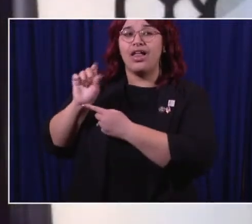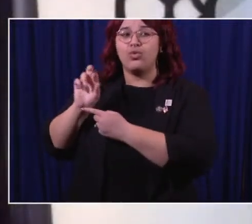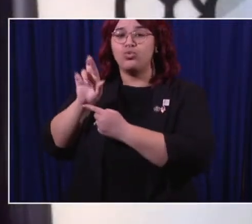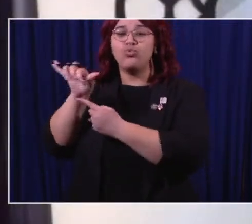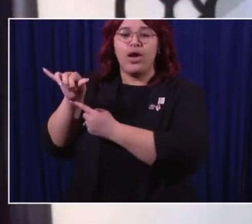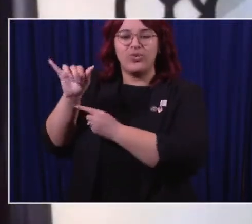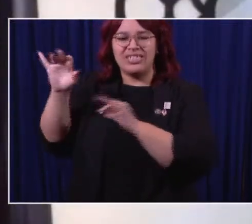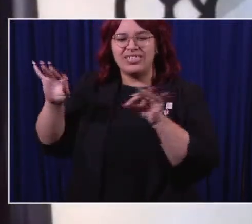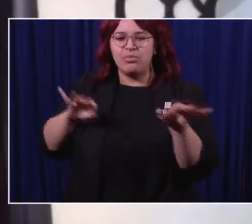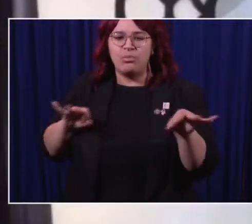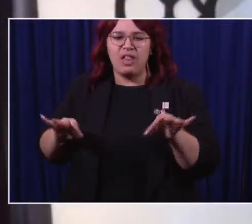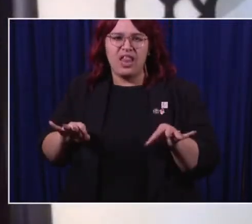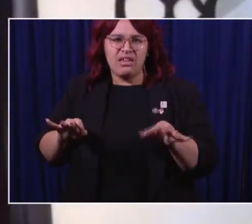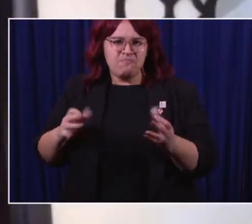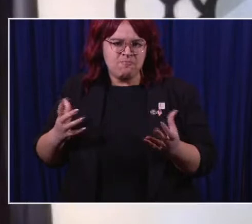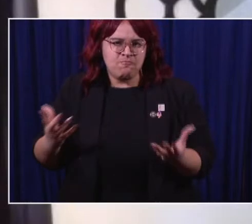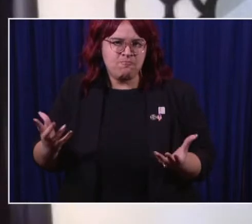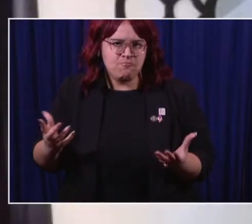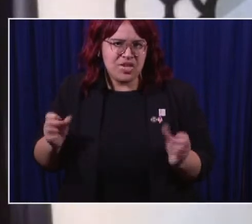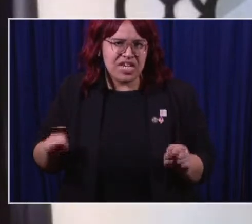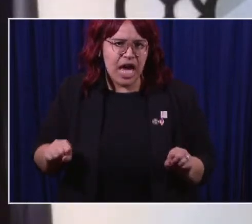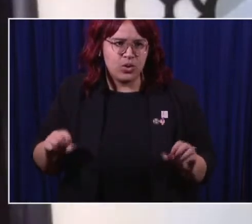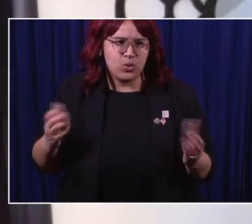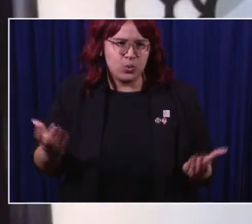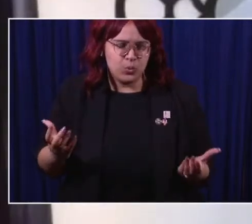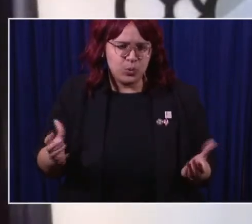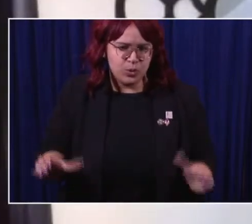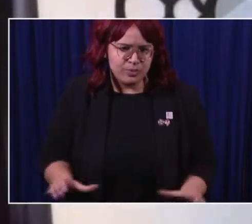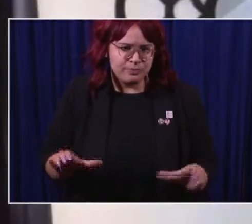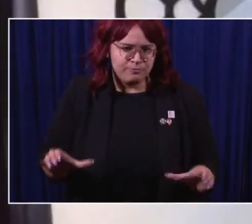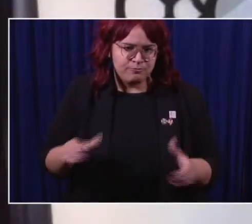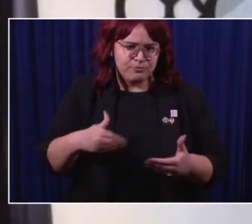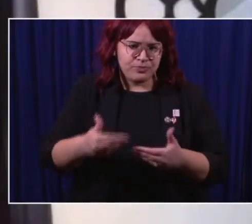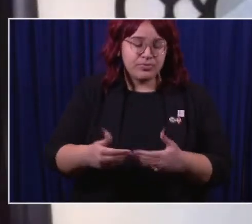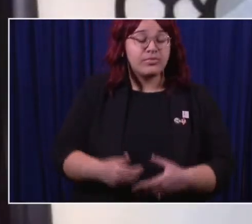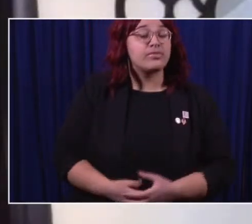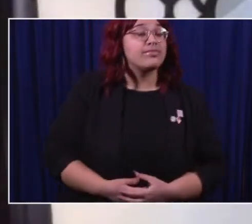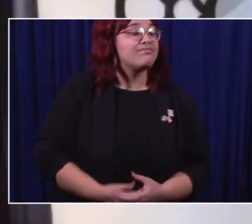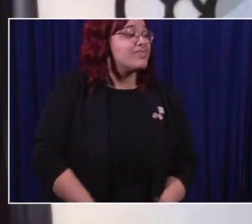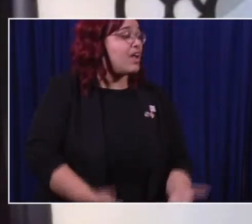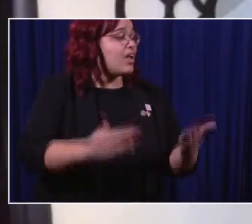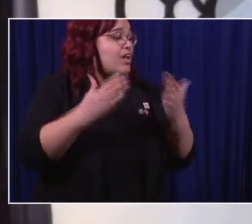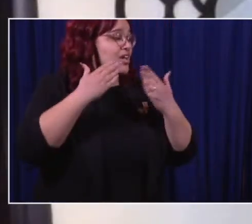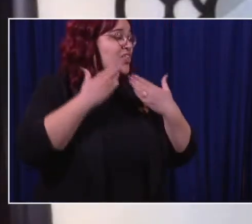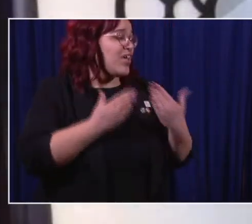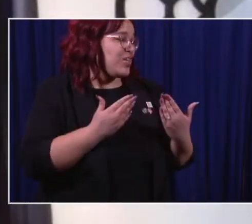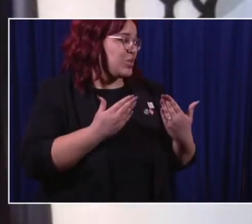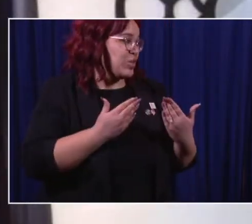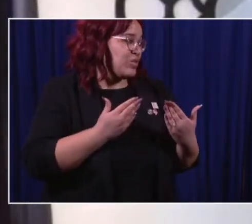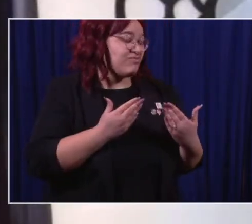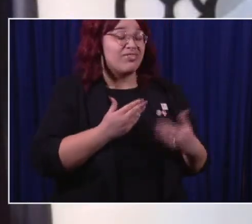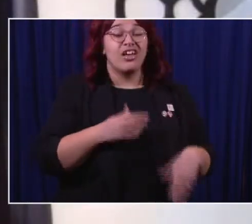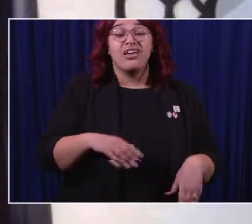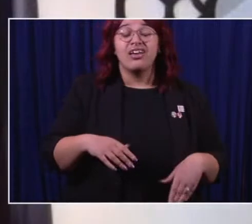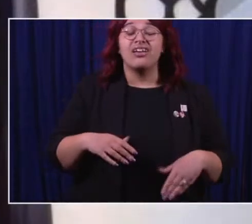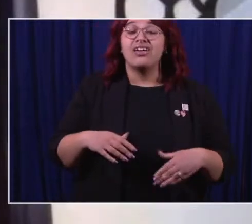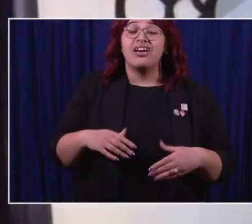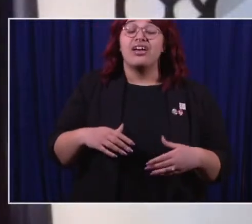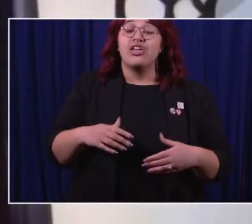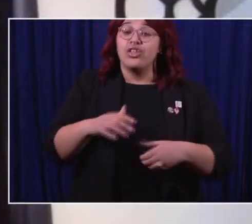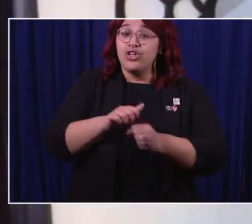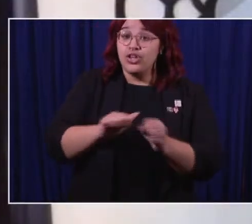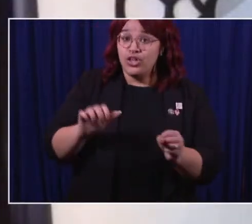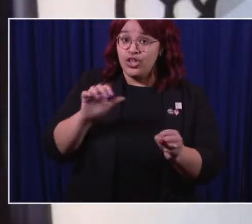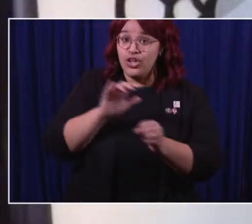about this important issue. We know that the COVID-19 health emergency has been very difficult on residents